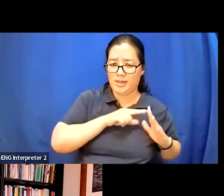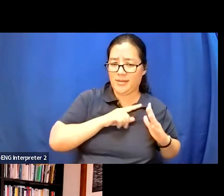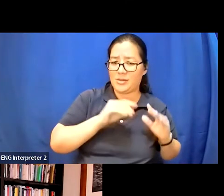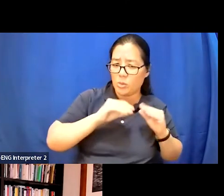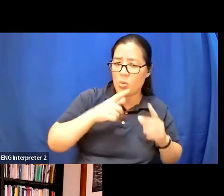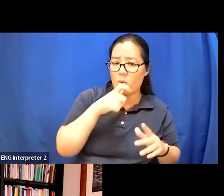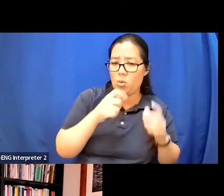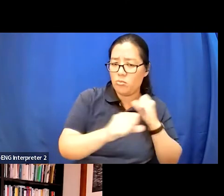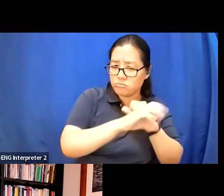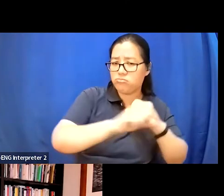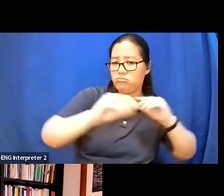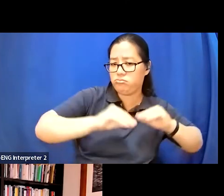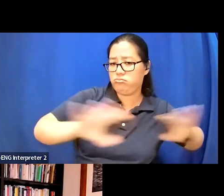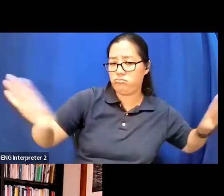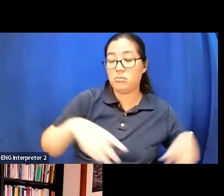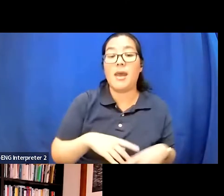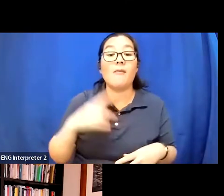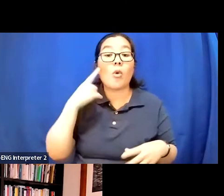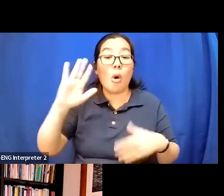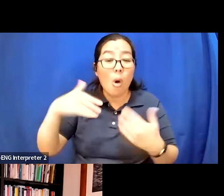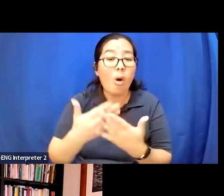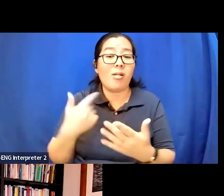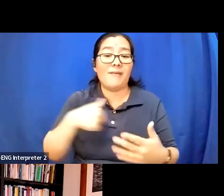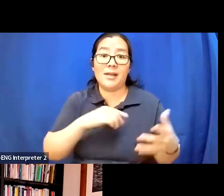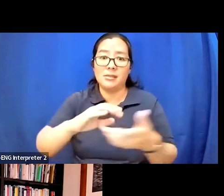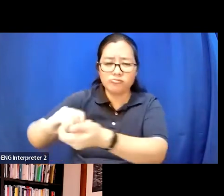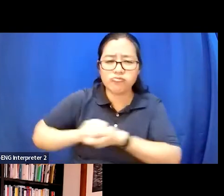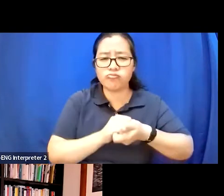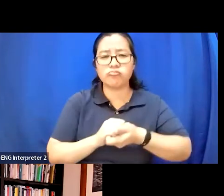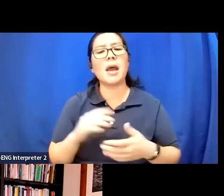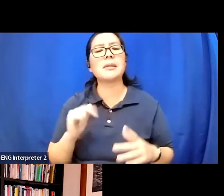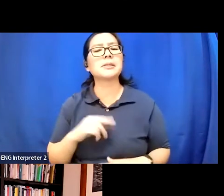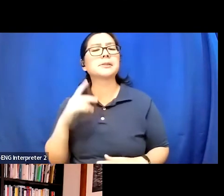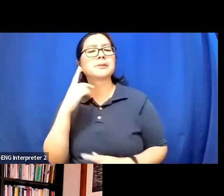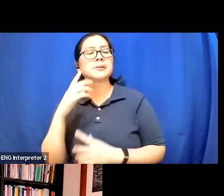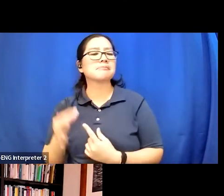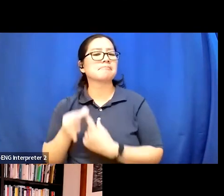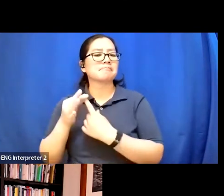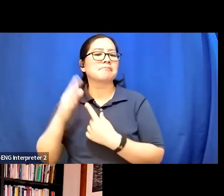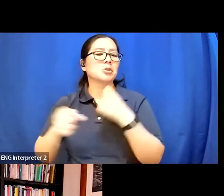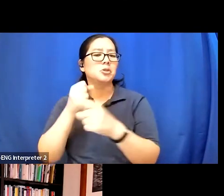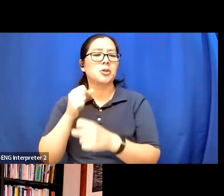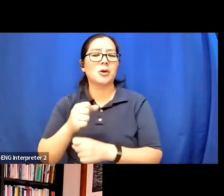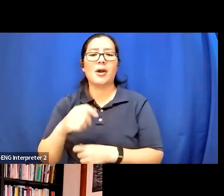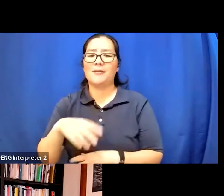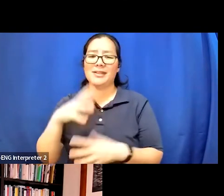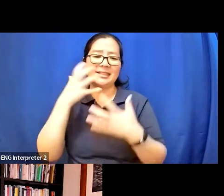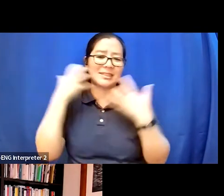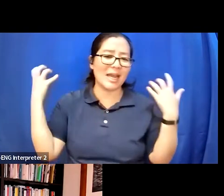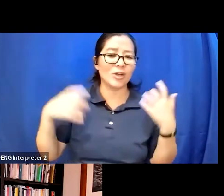come together in this very auspicious Year of the Tiger to celebrate our big cat friend,